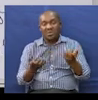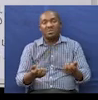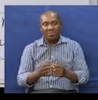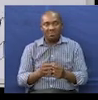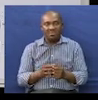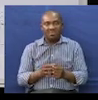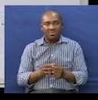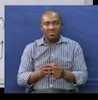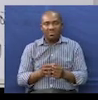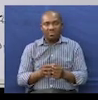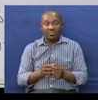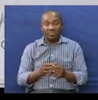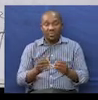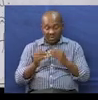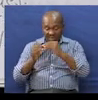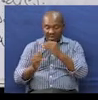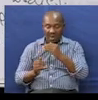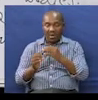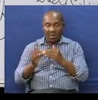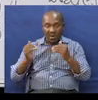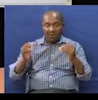The low level of technology